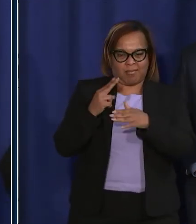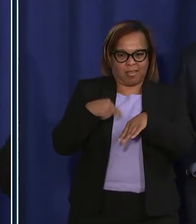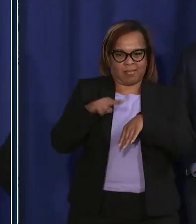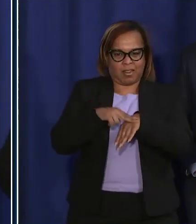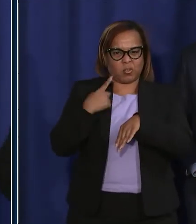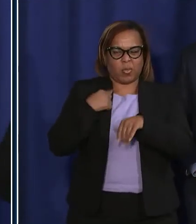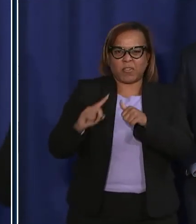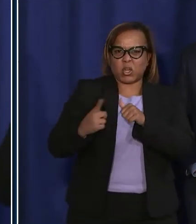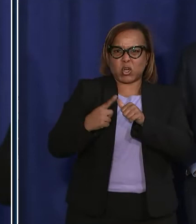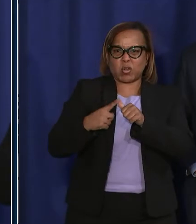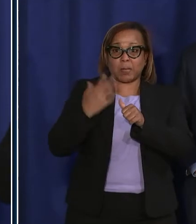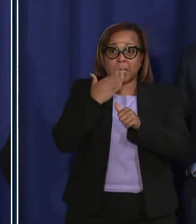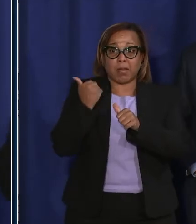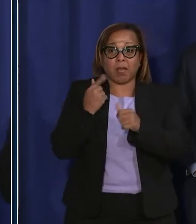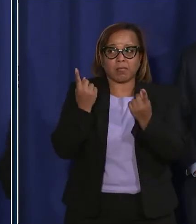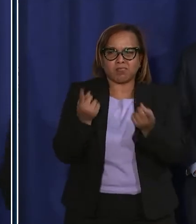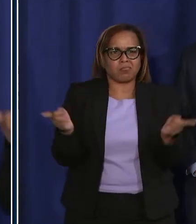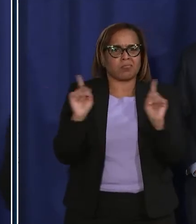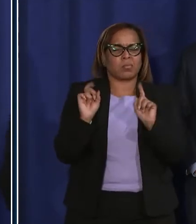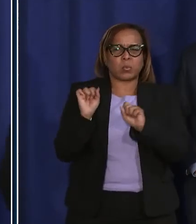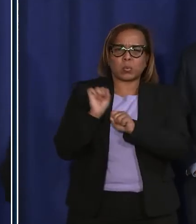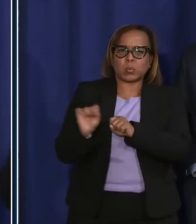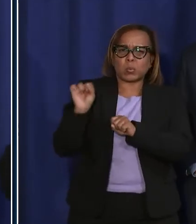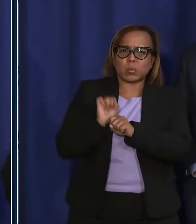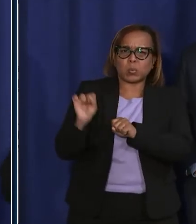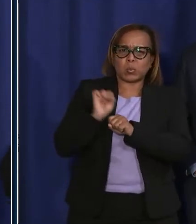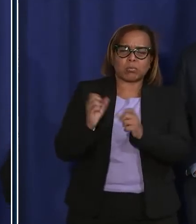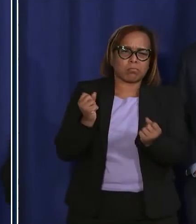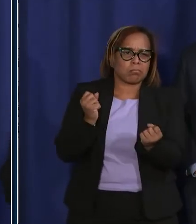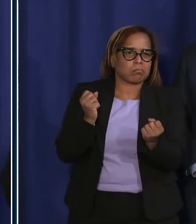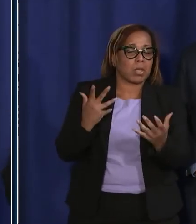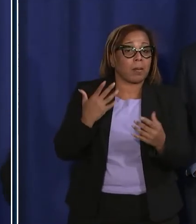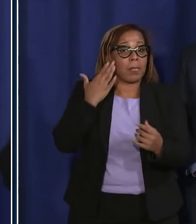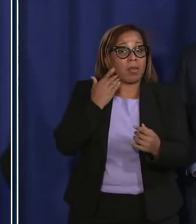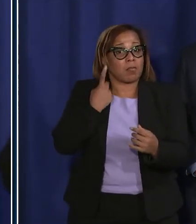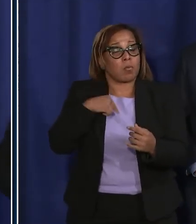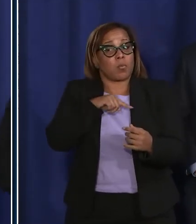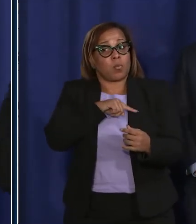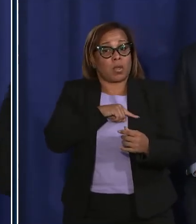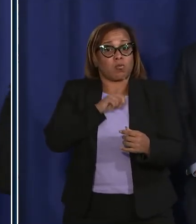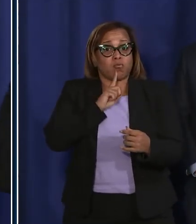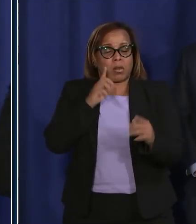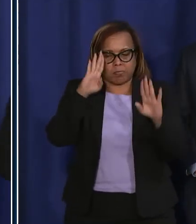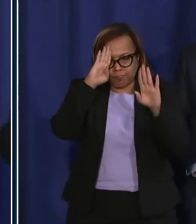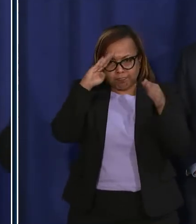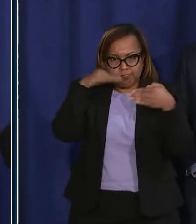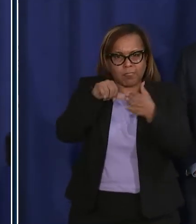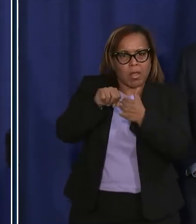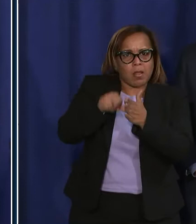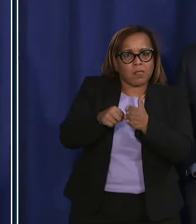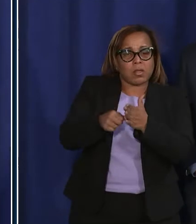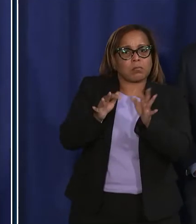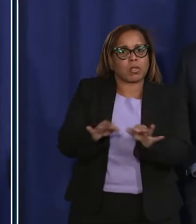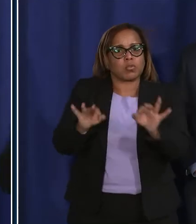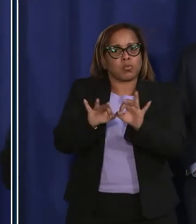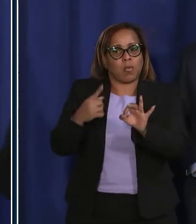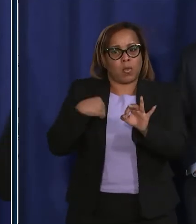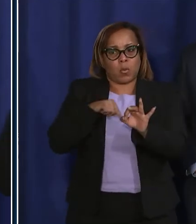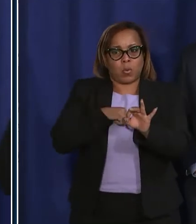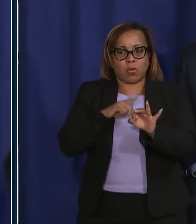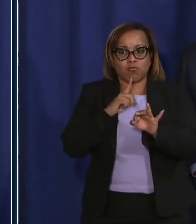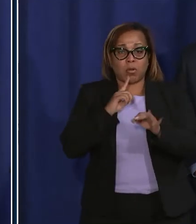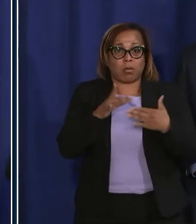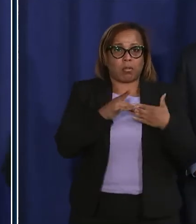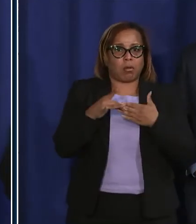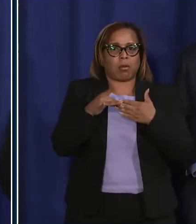again, because of the hard work and sacrifice of so many, and because we have placed an emphasis on making sure that we lead when